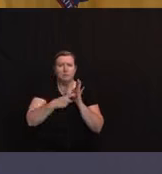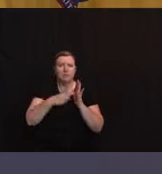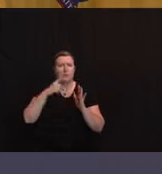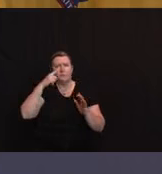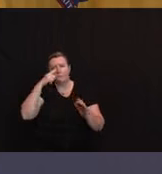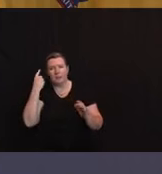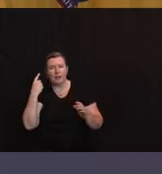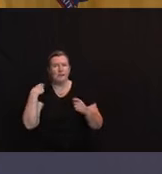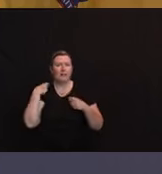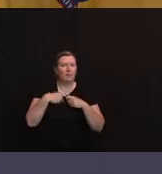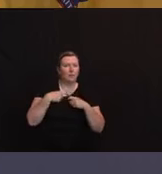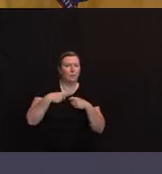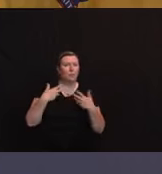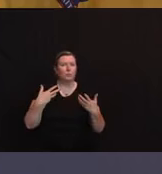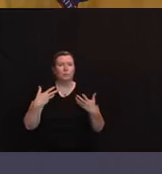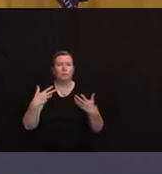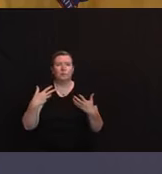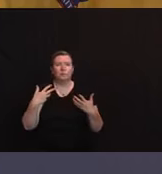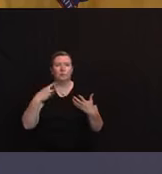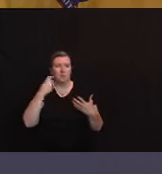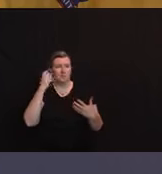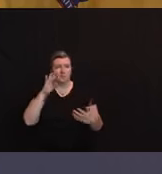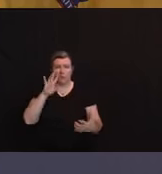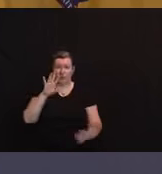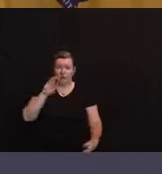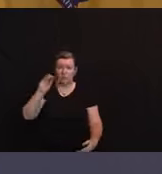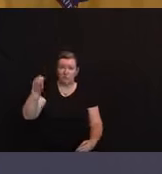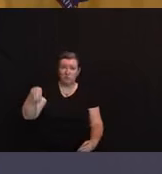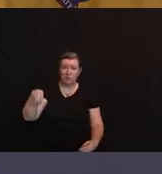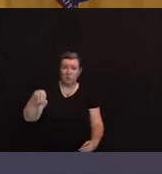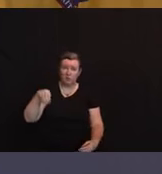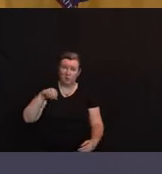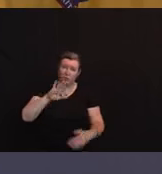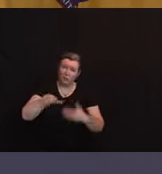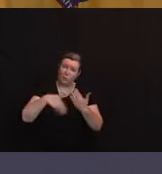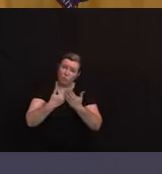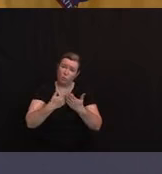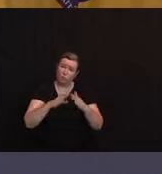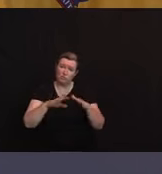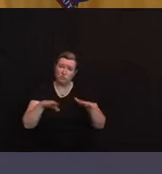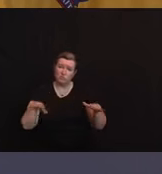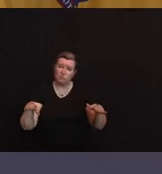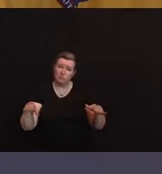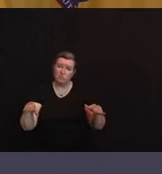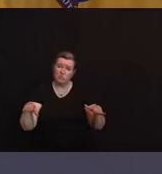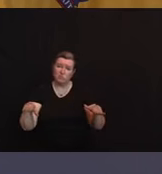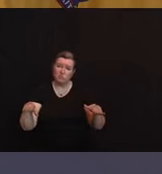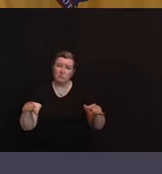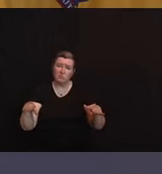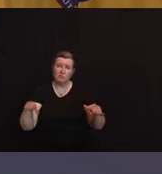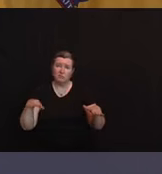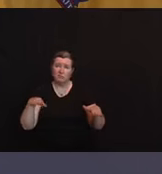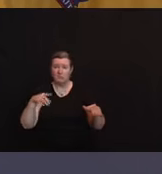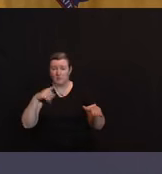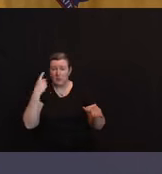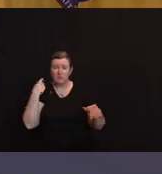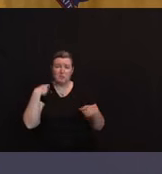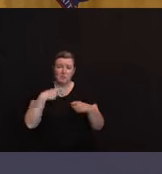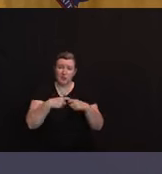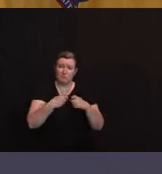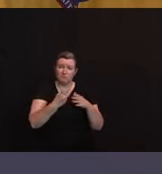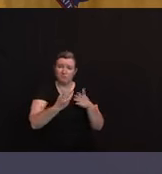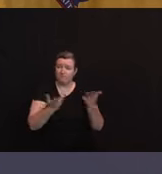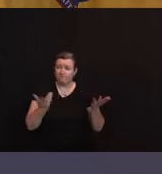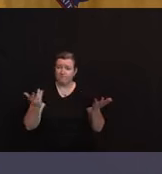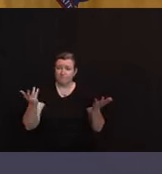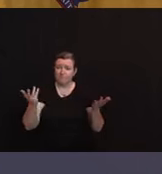it's 75% or thereabouts of the cases. Secondly, thank you for the long-term care summary, update